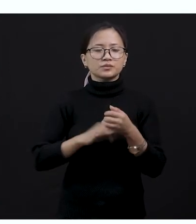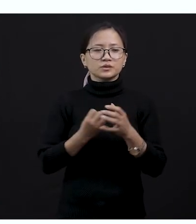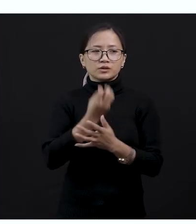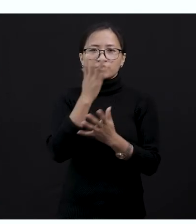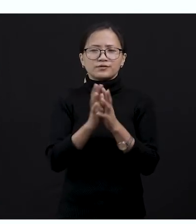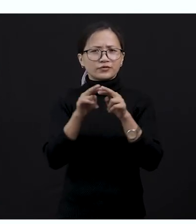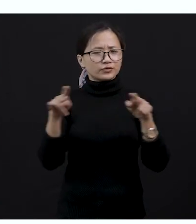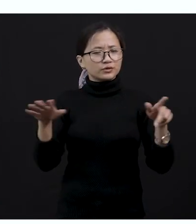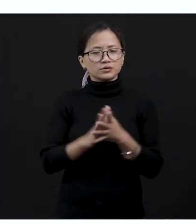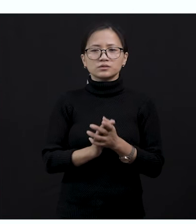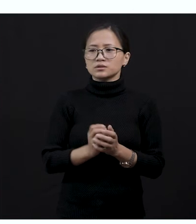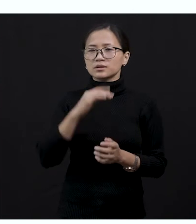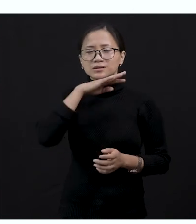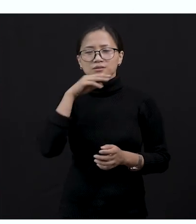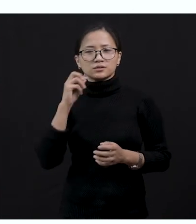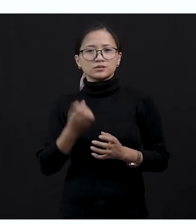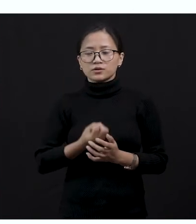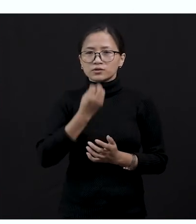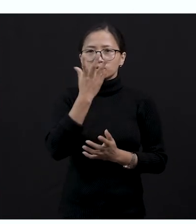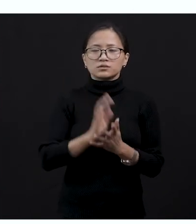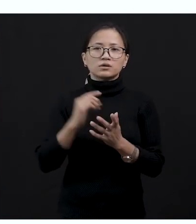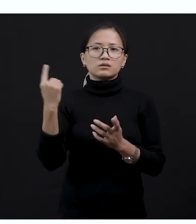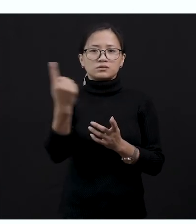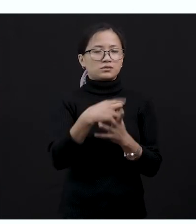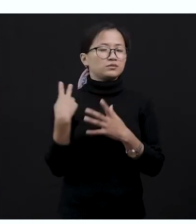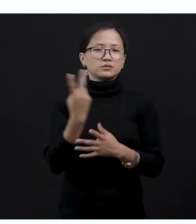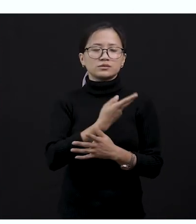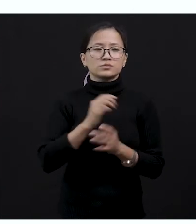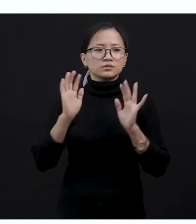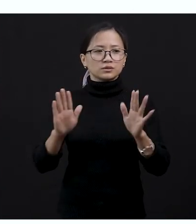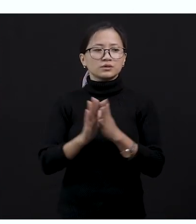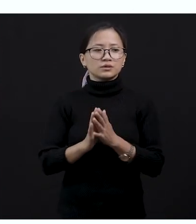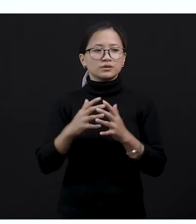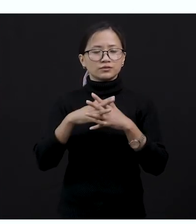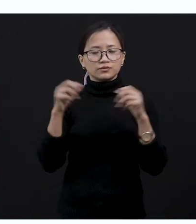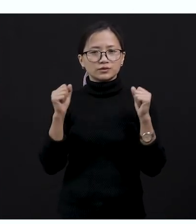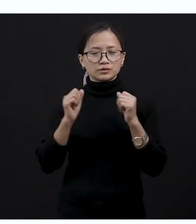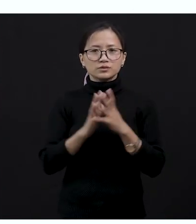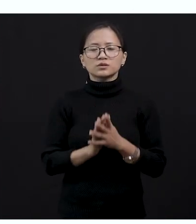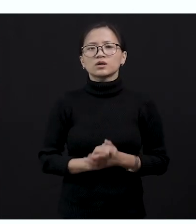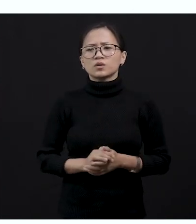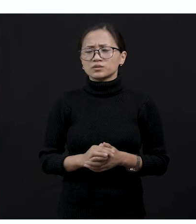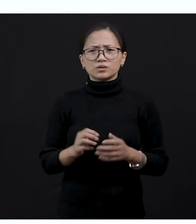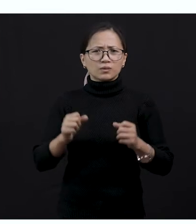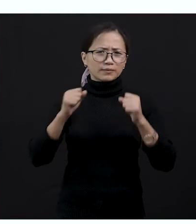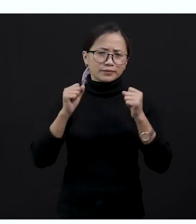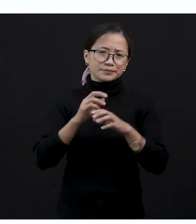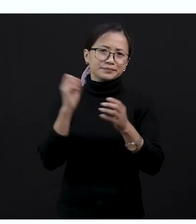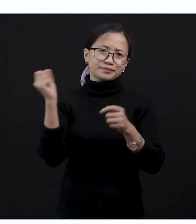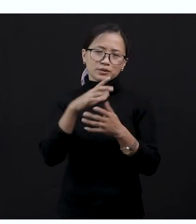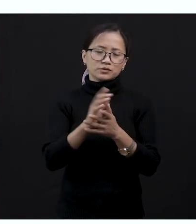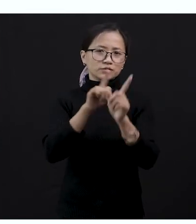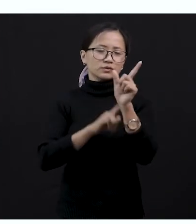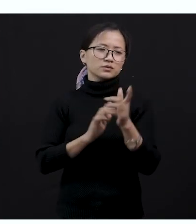different colors of flowers growing in and around us. Then we have winter, which is the coldest month of the